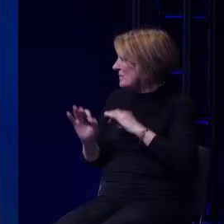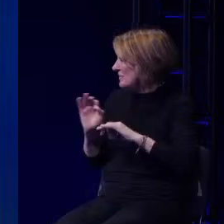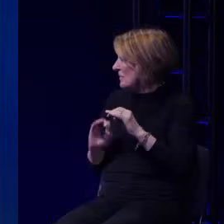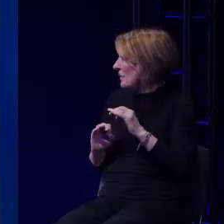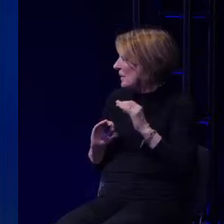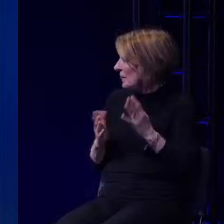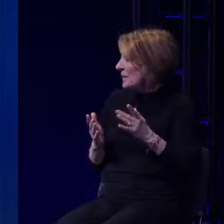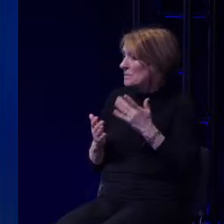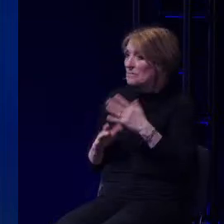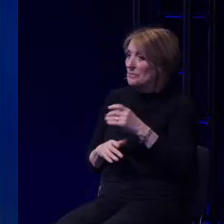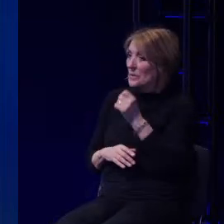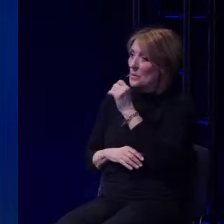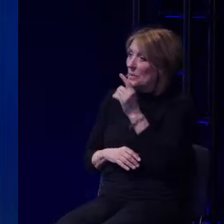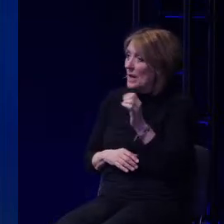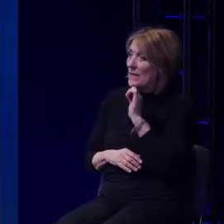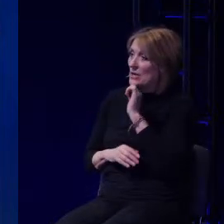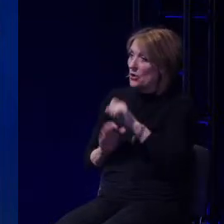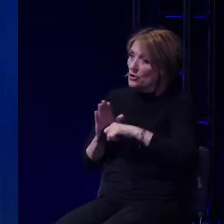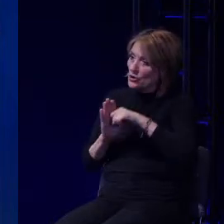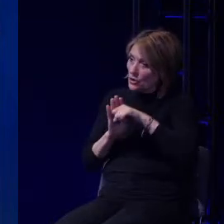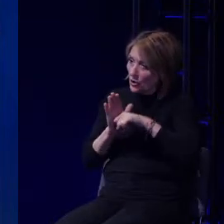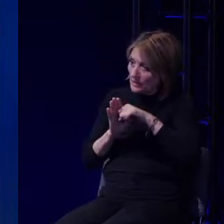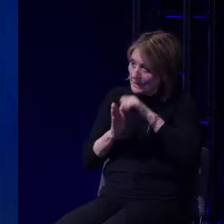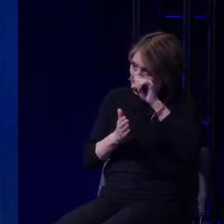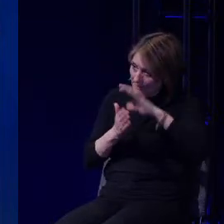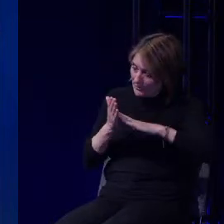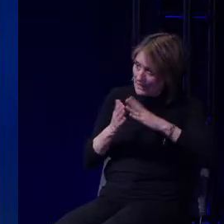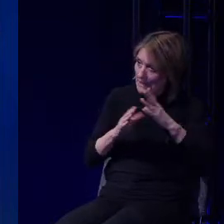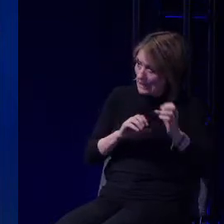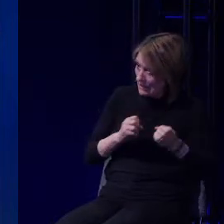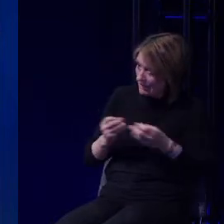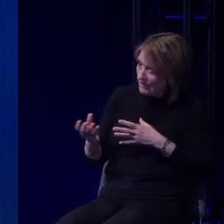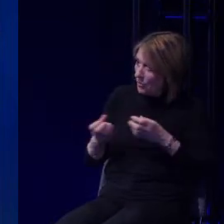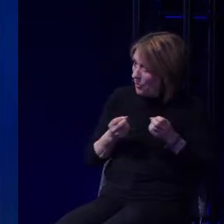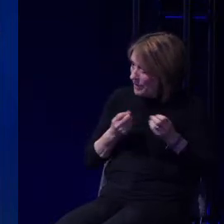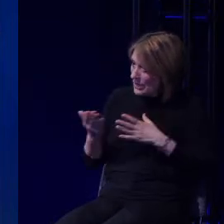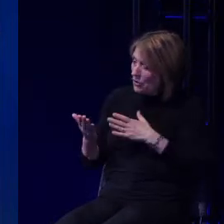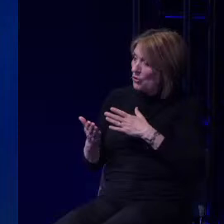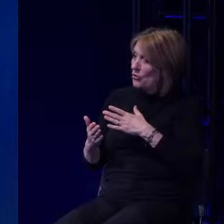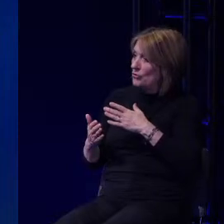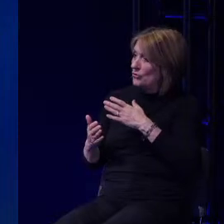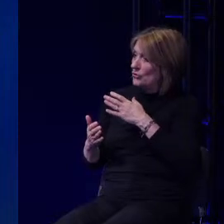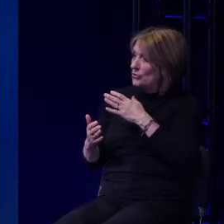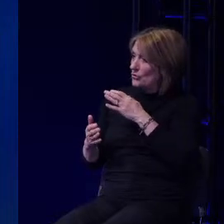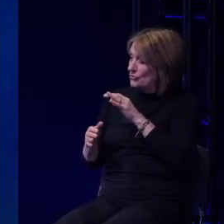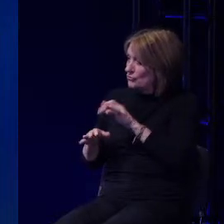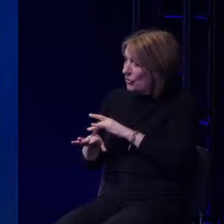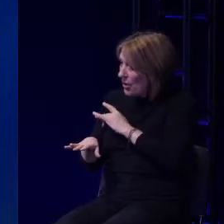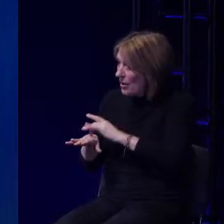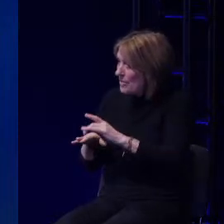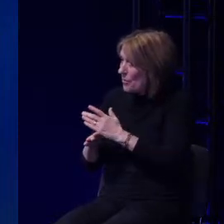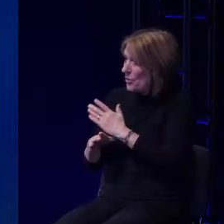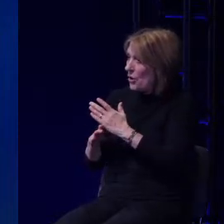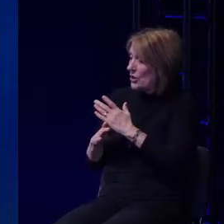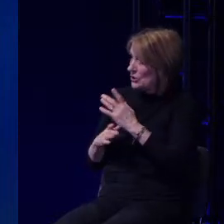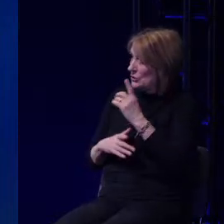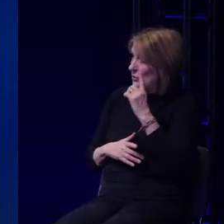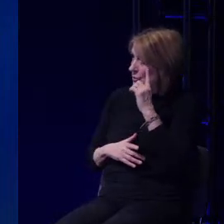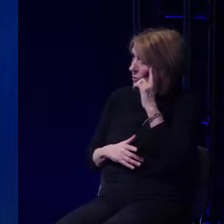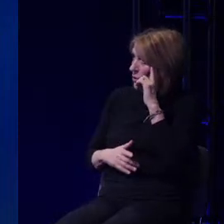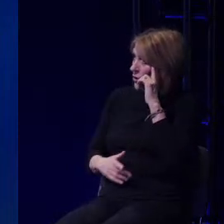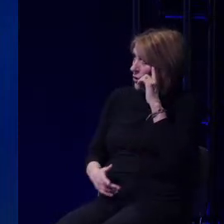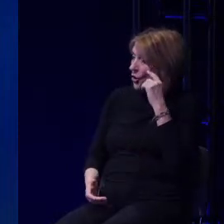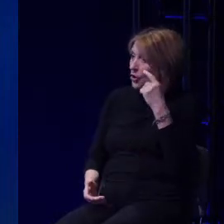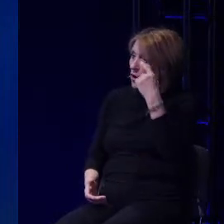were you aware that your doc experience was directly informing your drama work? Did you consciously take it with you, or did you feel you were entering a whole